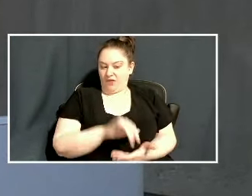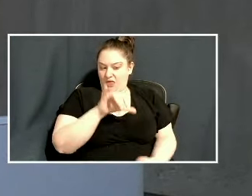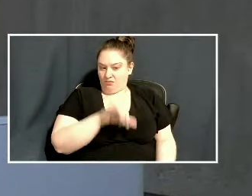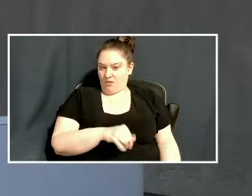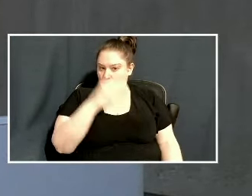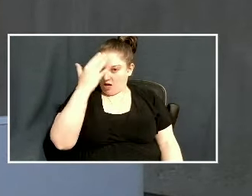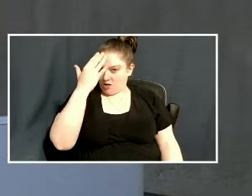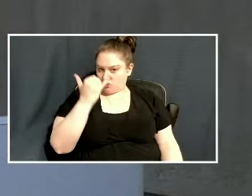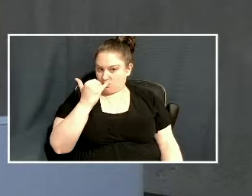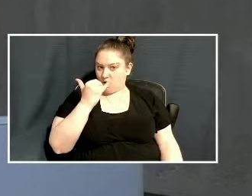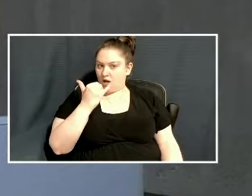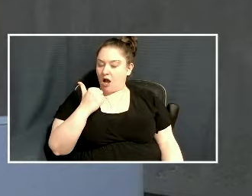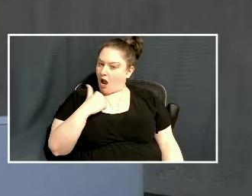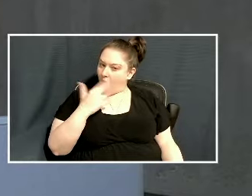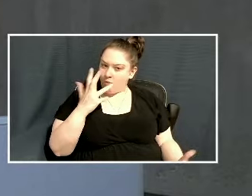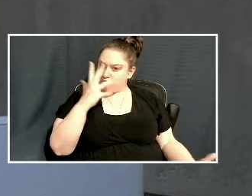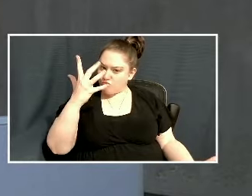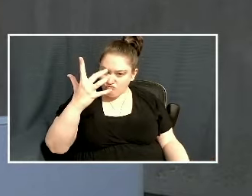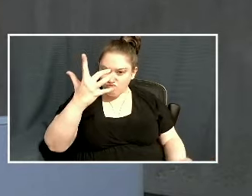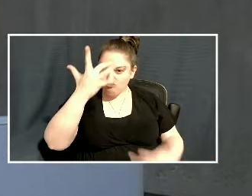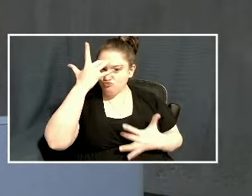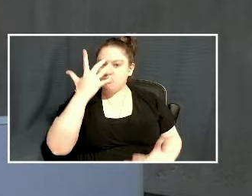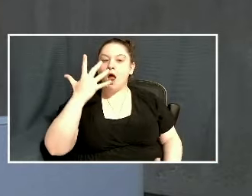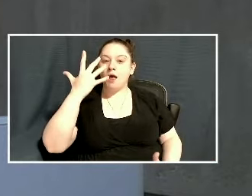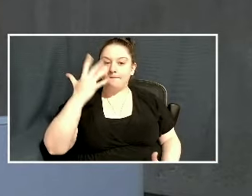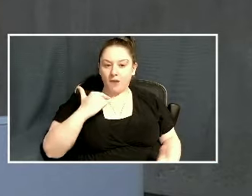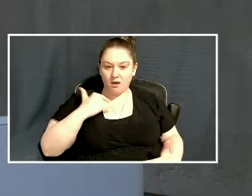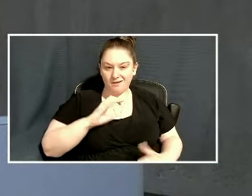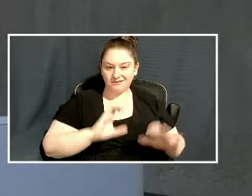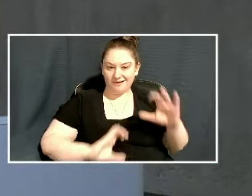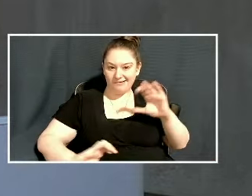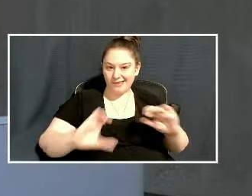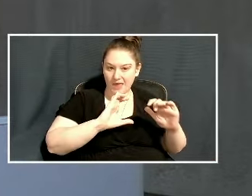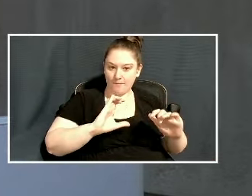was deathly ill, because of the chemicals. It poisons you.